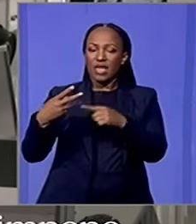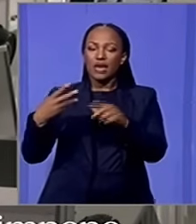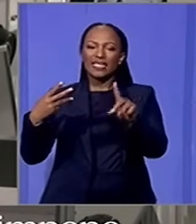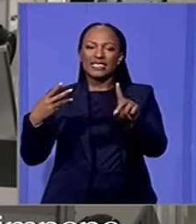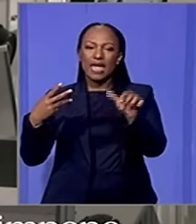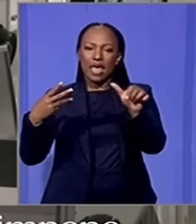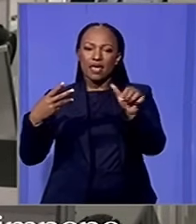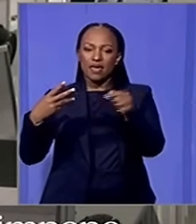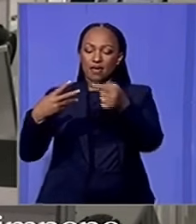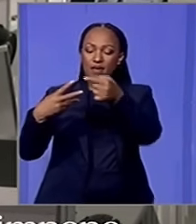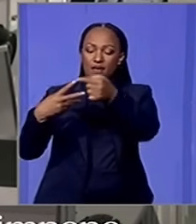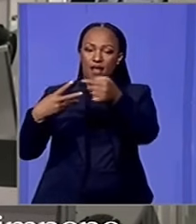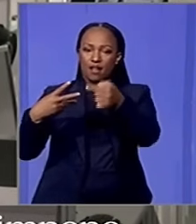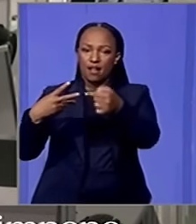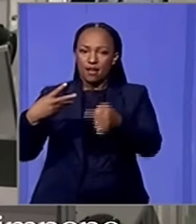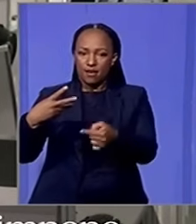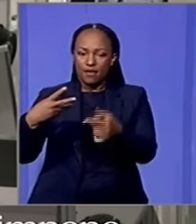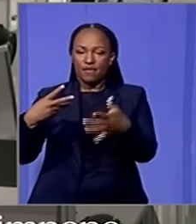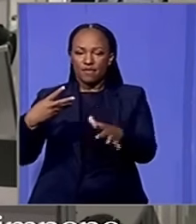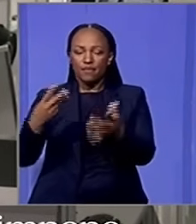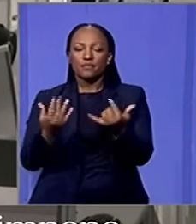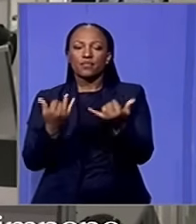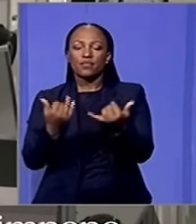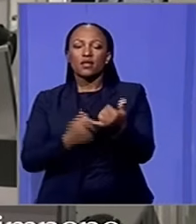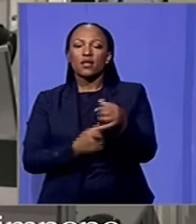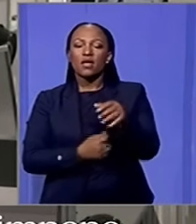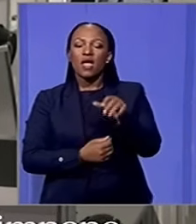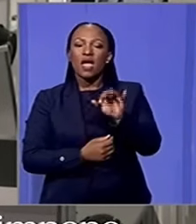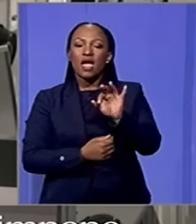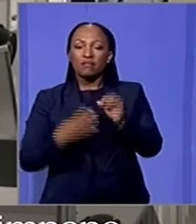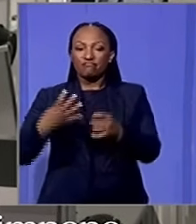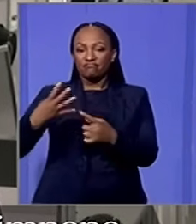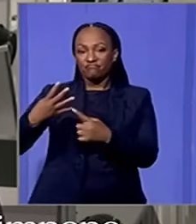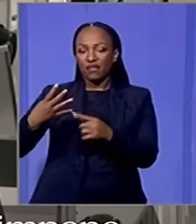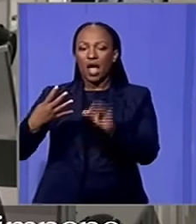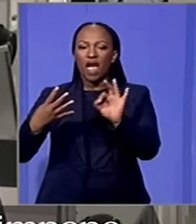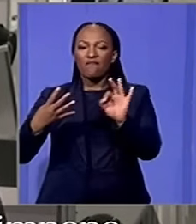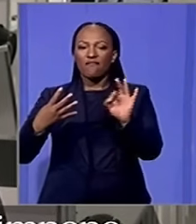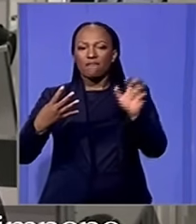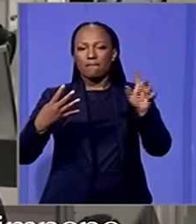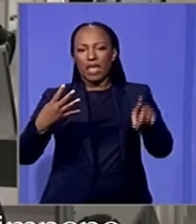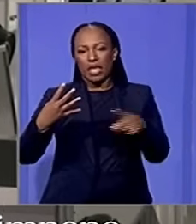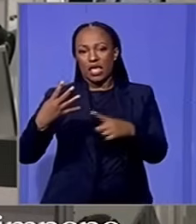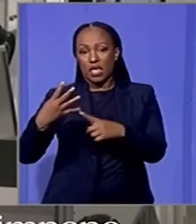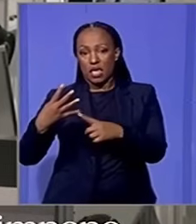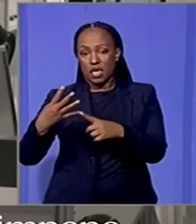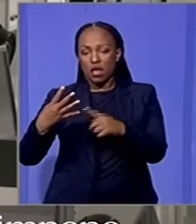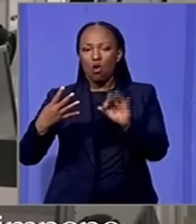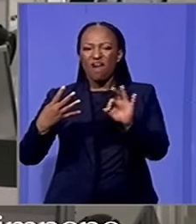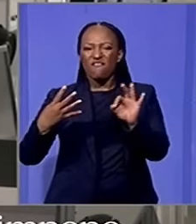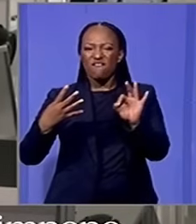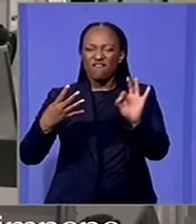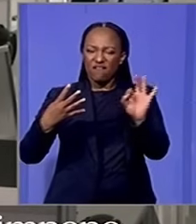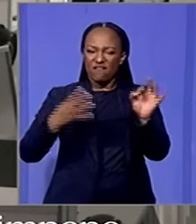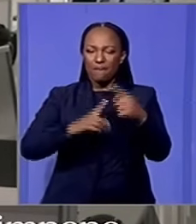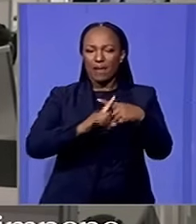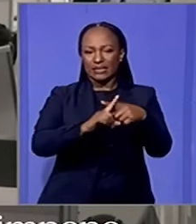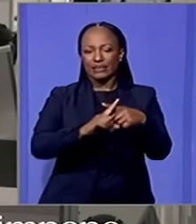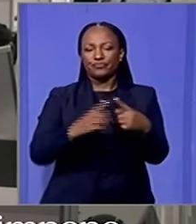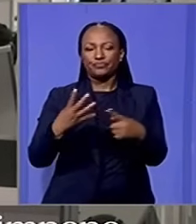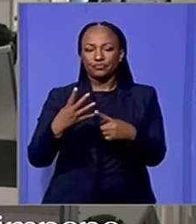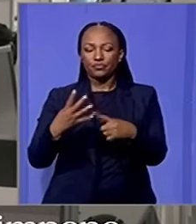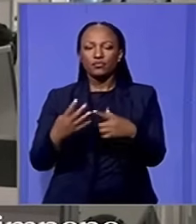Democratic Alliance mono Limpopo gape le Freedom Front Plus. Ke tlile go buisana ka boripana le sebueledi sa Action